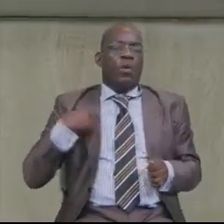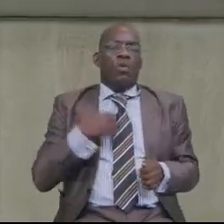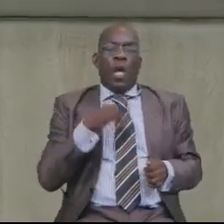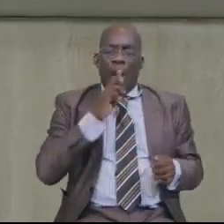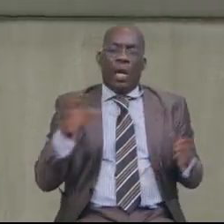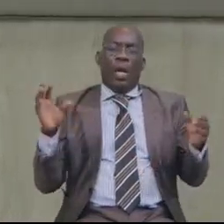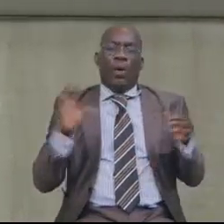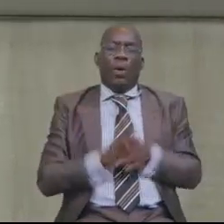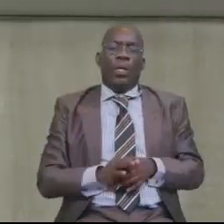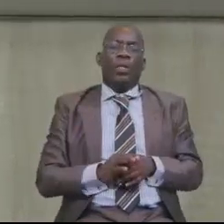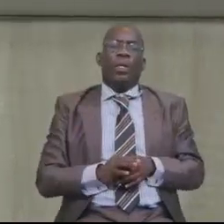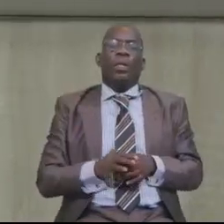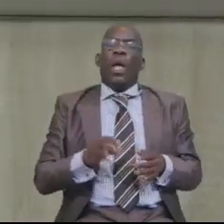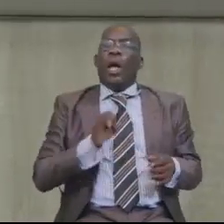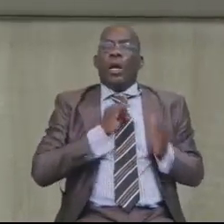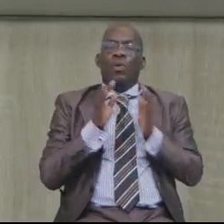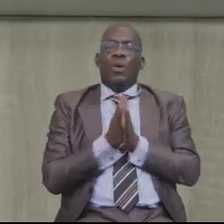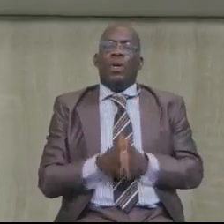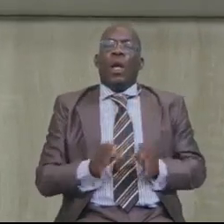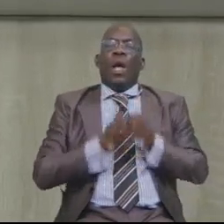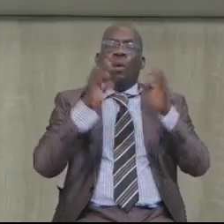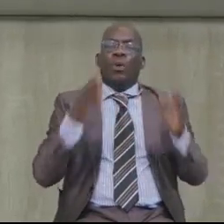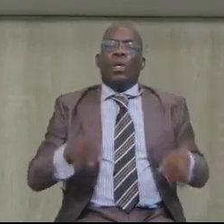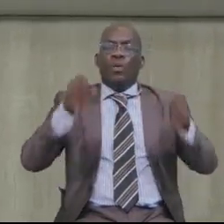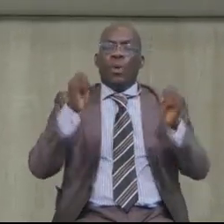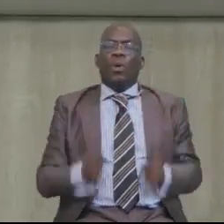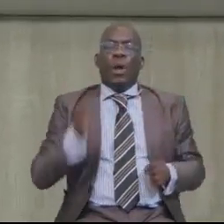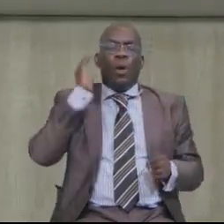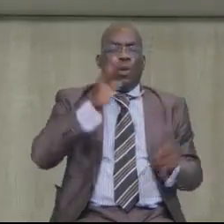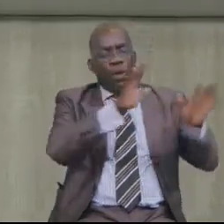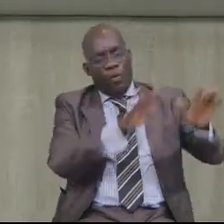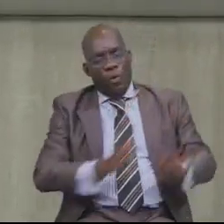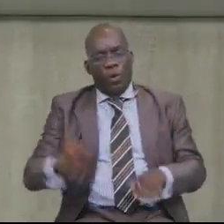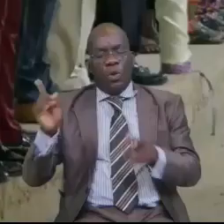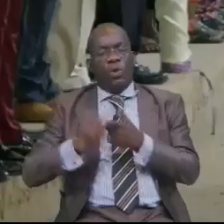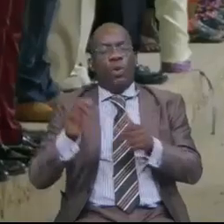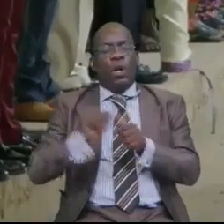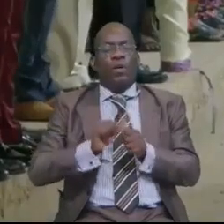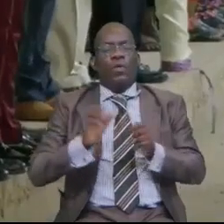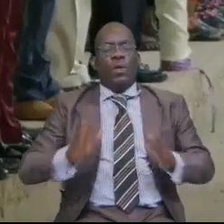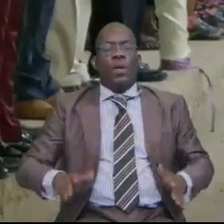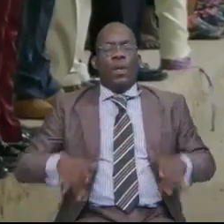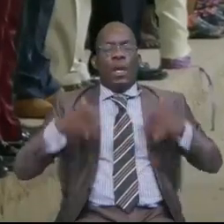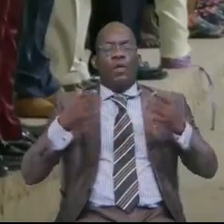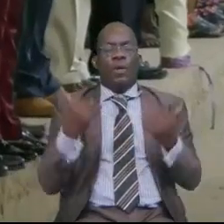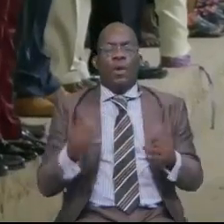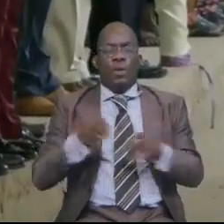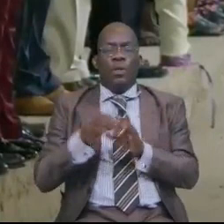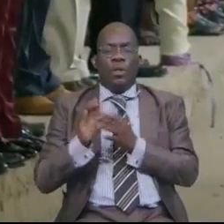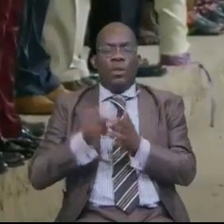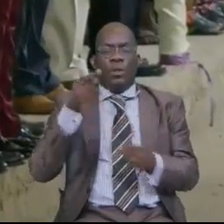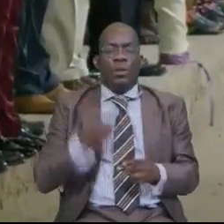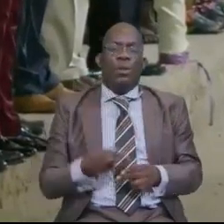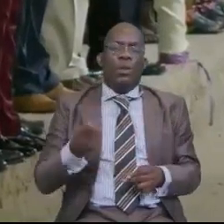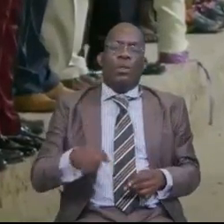pray abundant power will flow into every life now in Jesus' name. The thief cometh